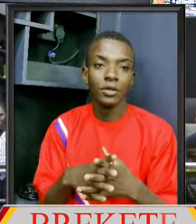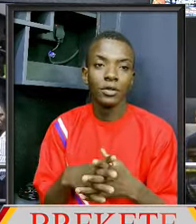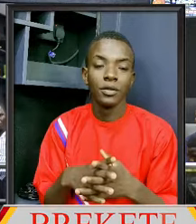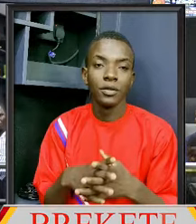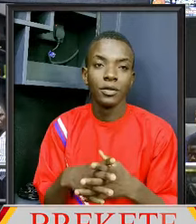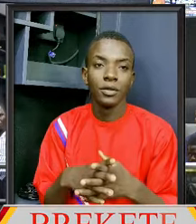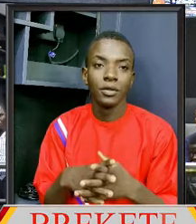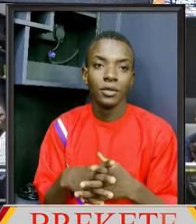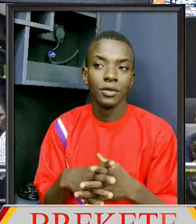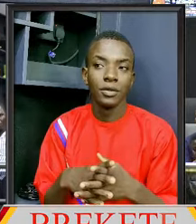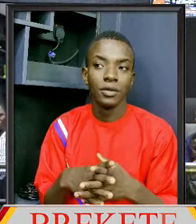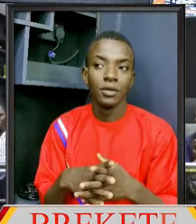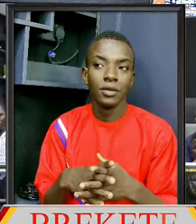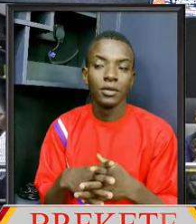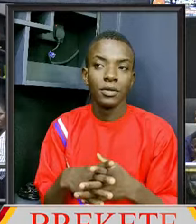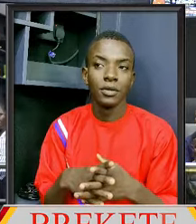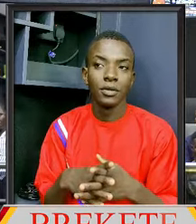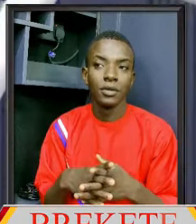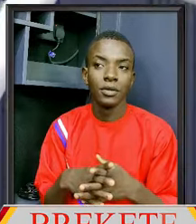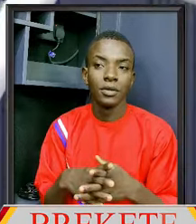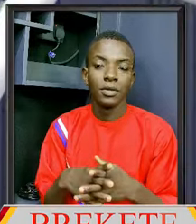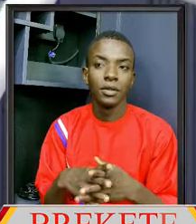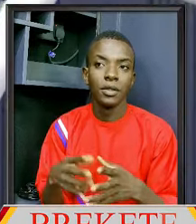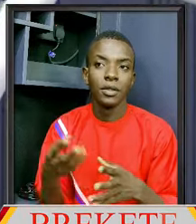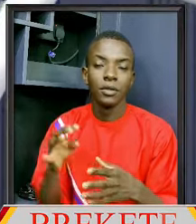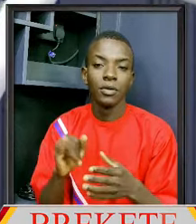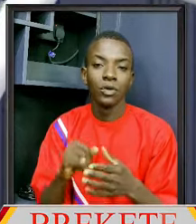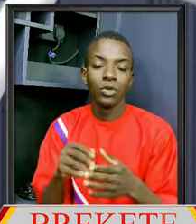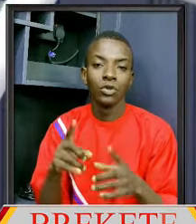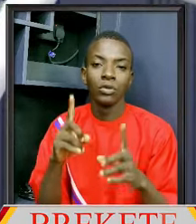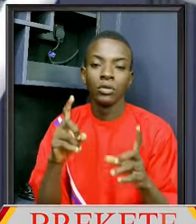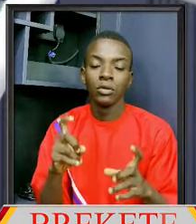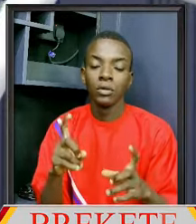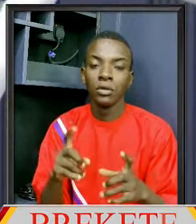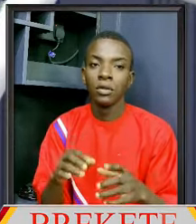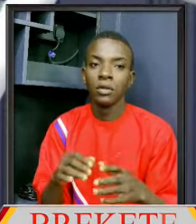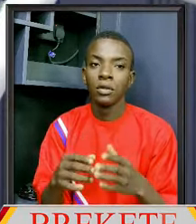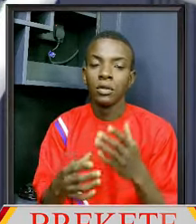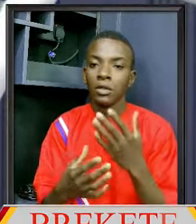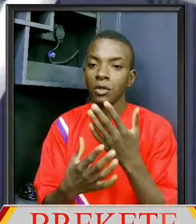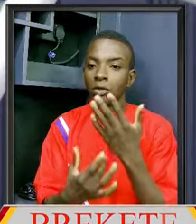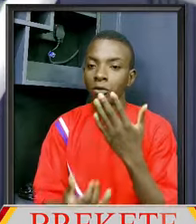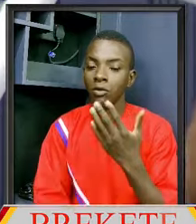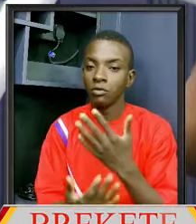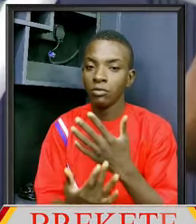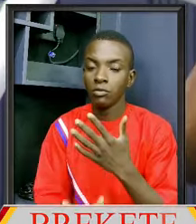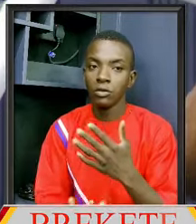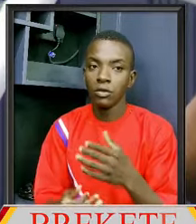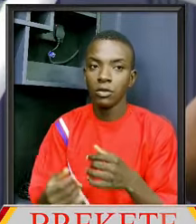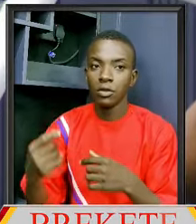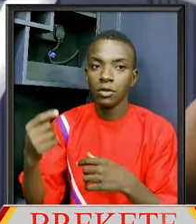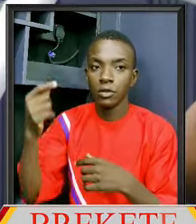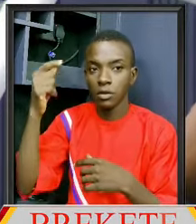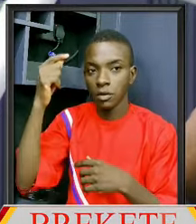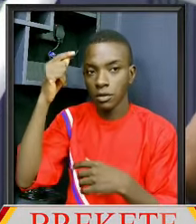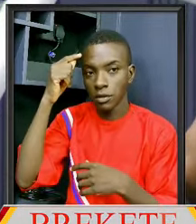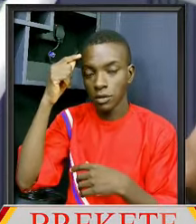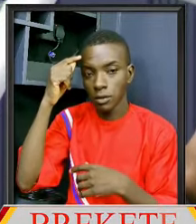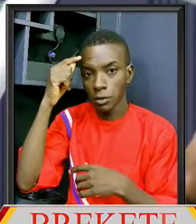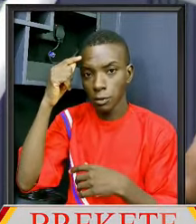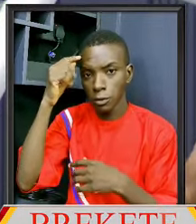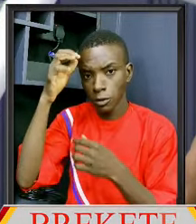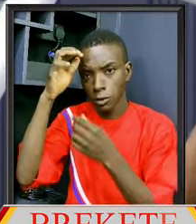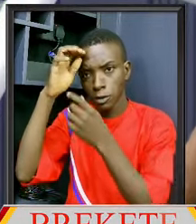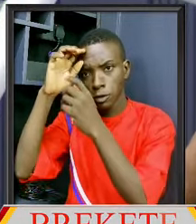country. Now him, the one run test, the one come up blood. Therefore, a head. Seriously, they